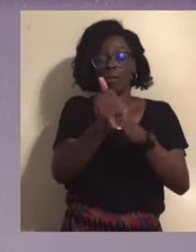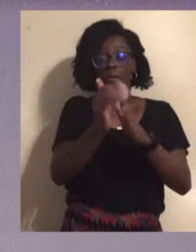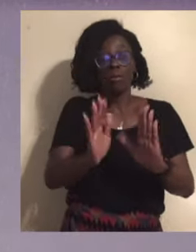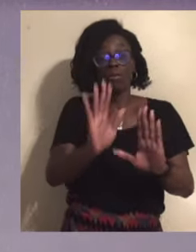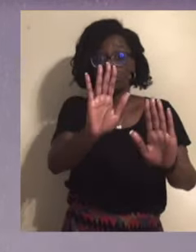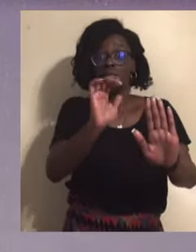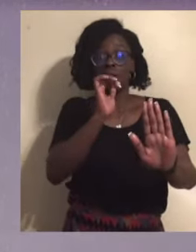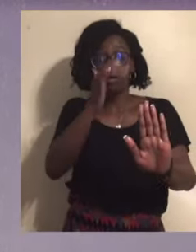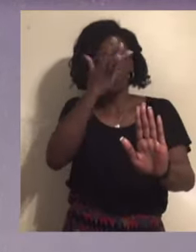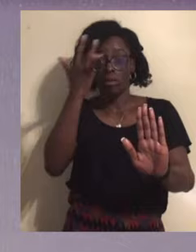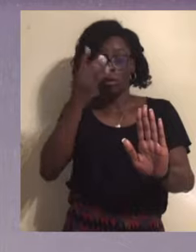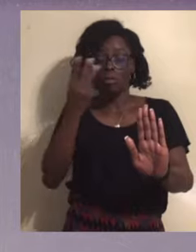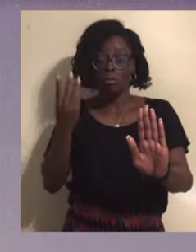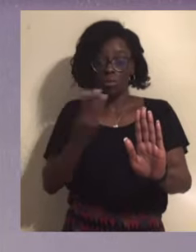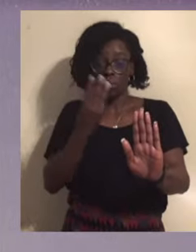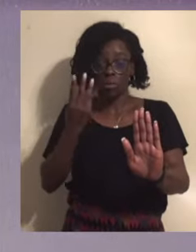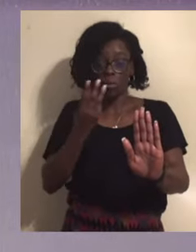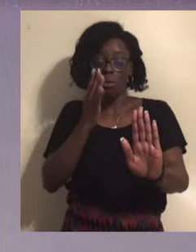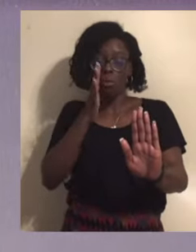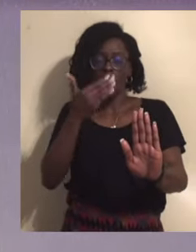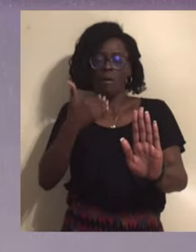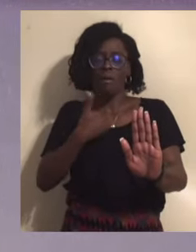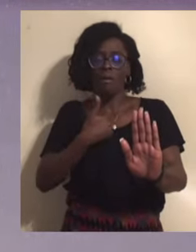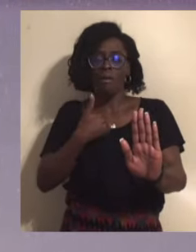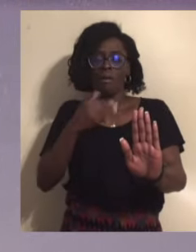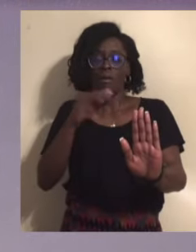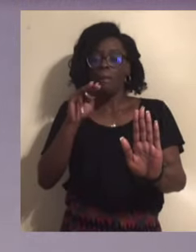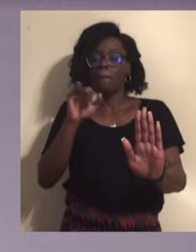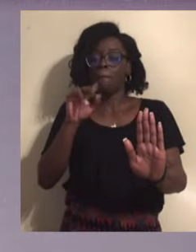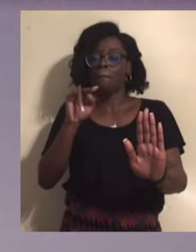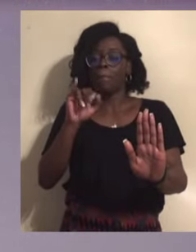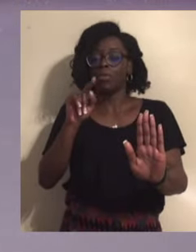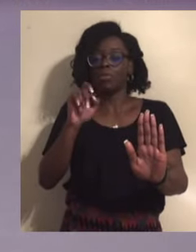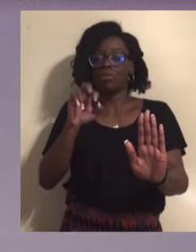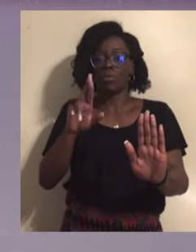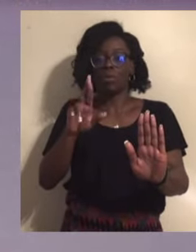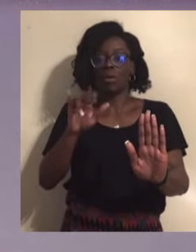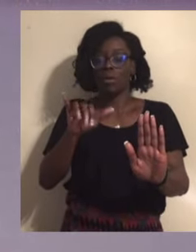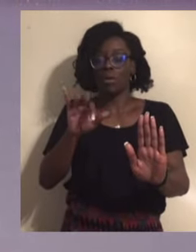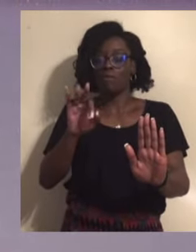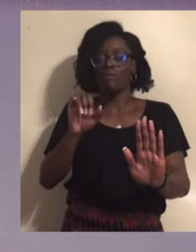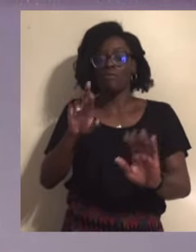our ministry fair in the lobby during midweek service, but you're